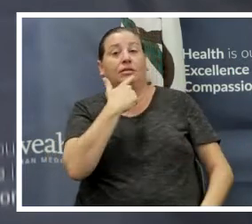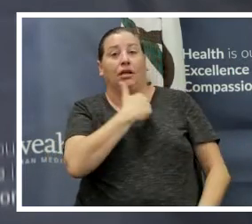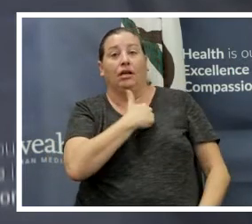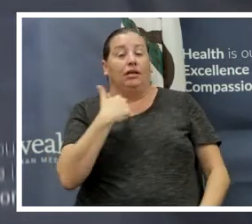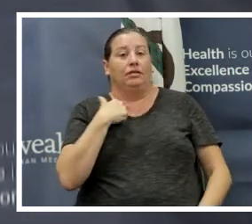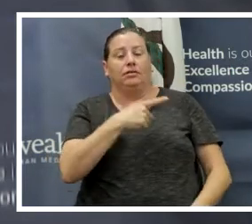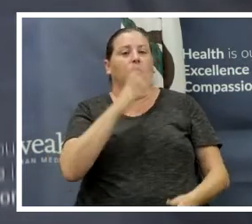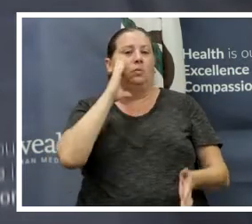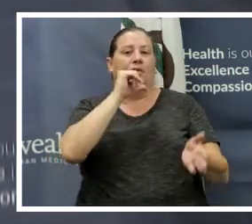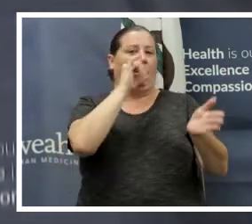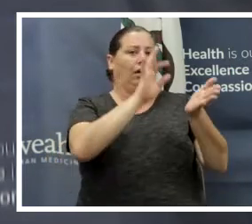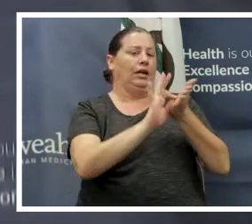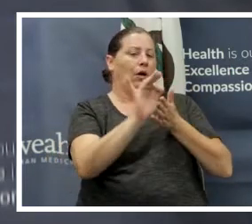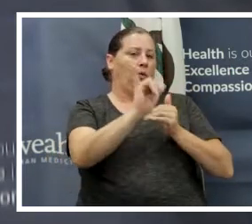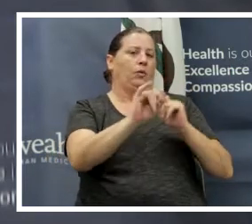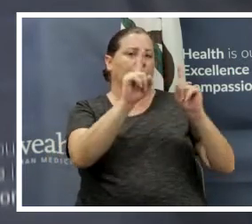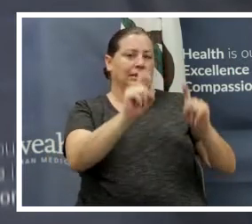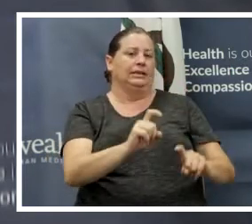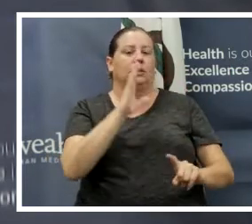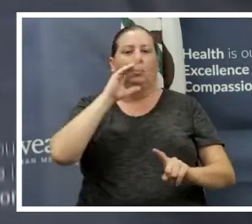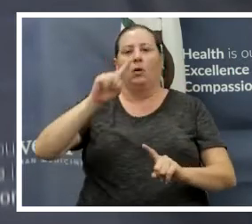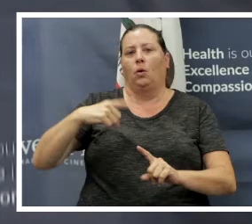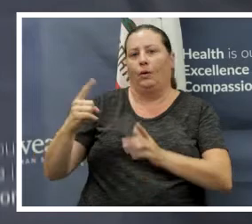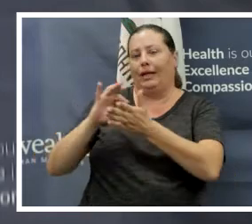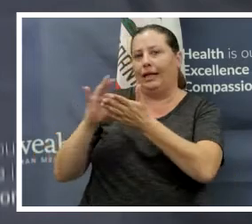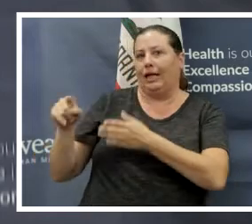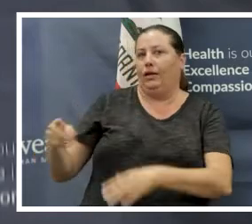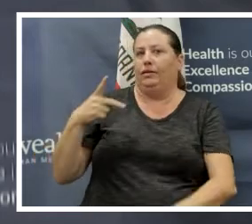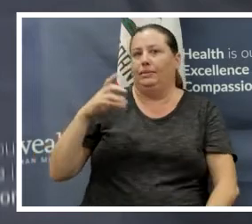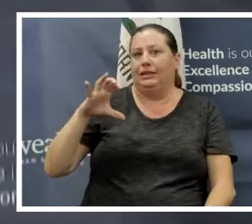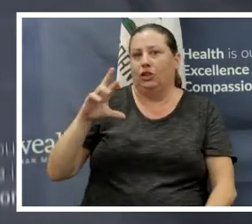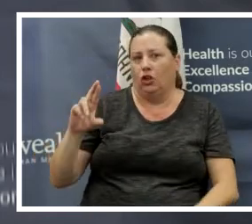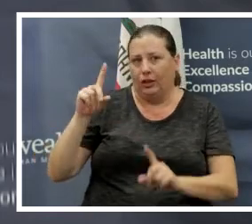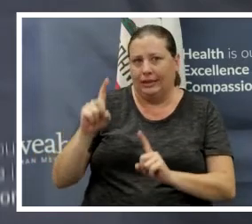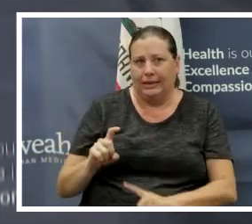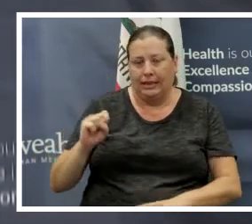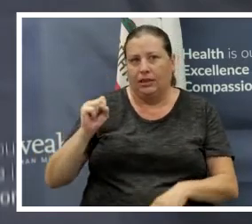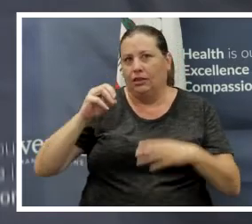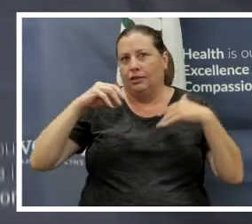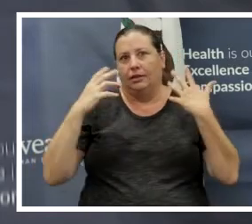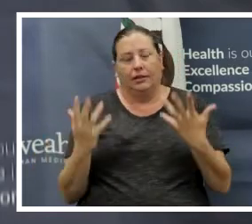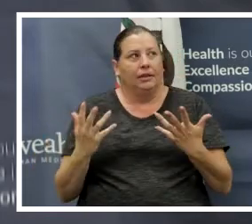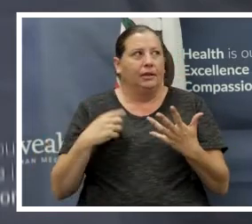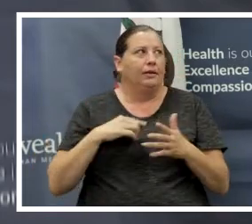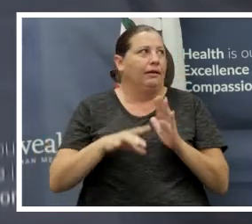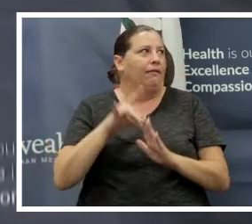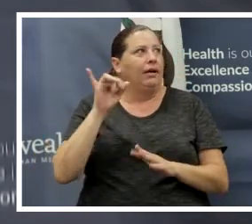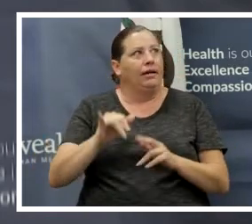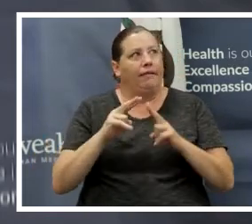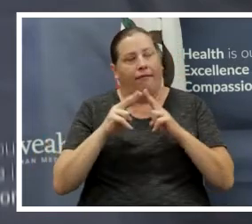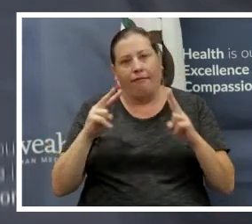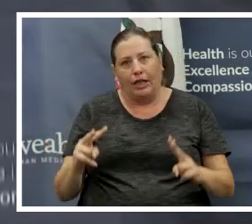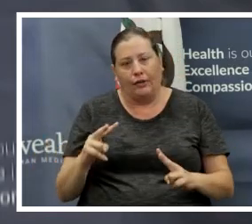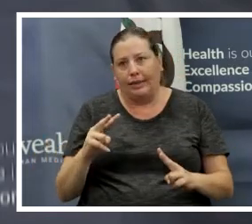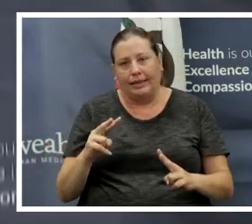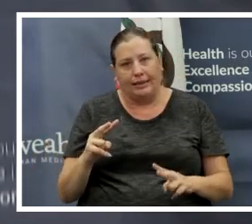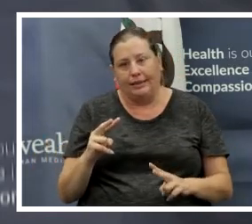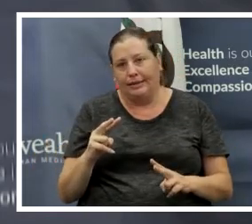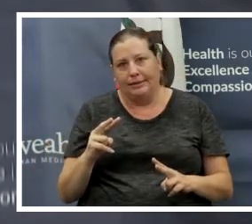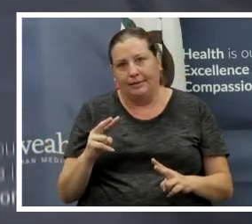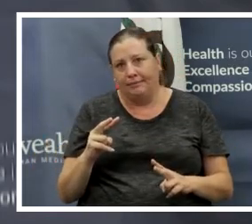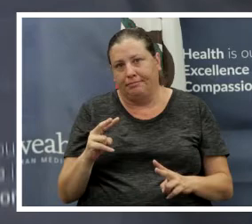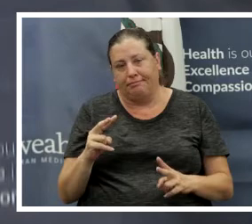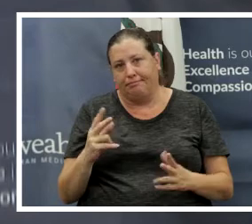we won't count those tests, that we only count the PCR tests. So again, we find that very disconcerting, in